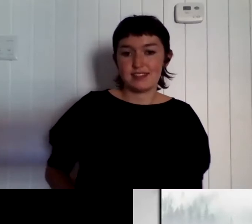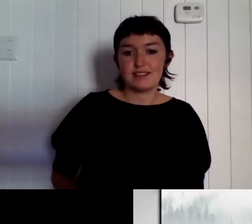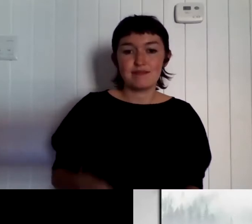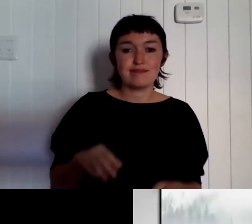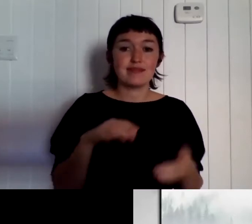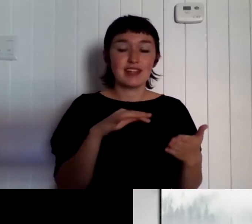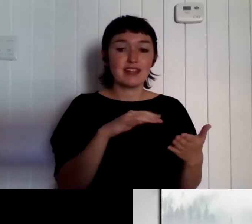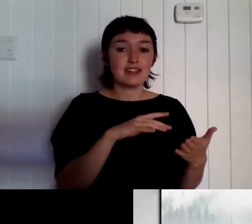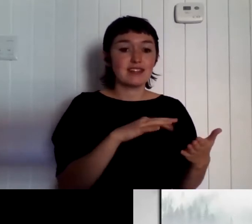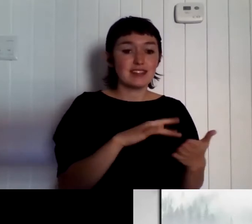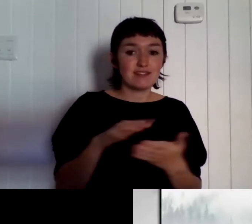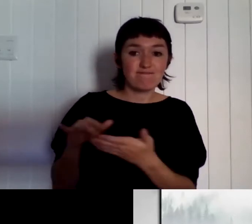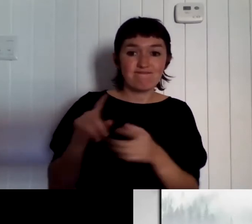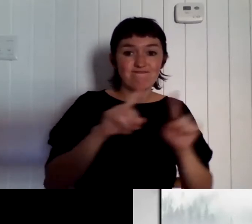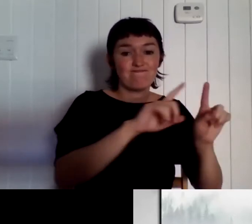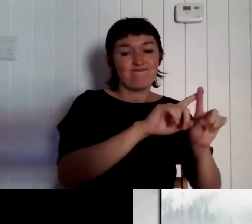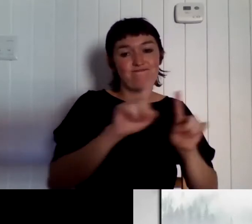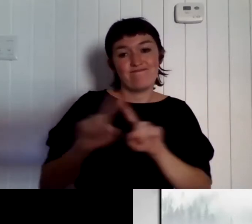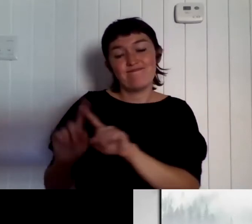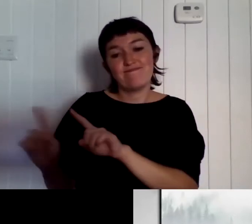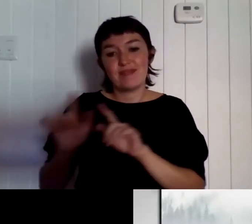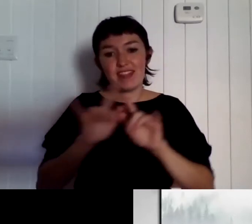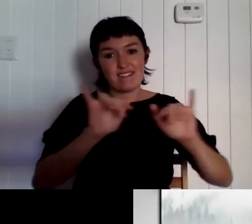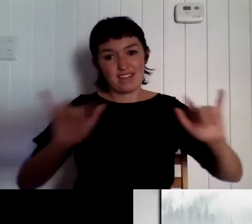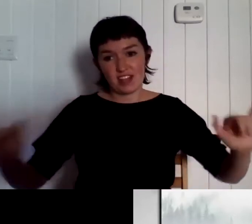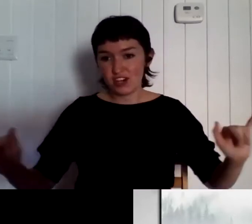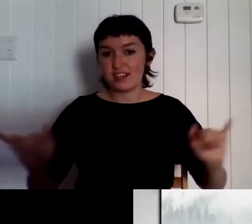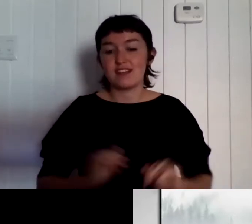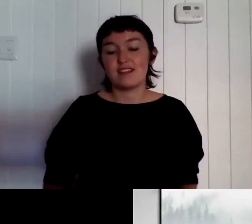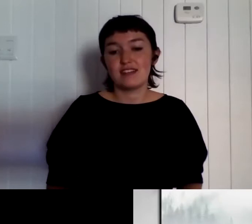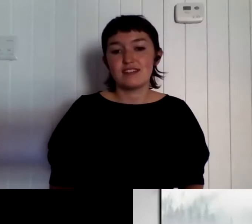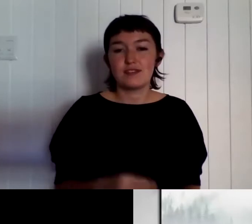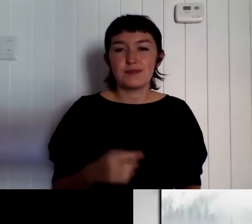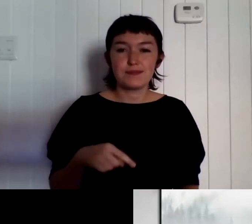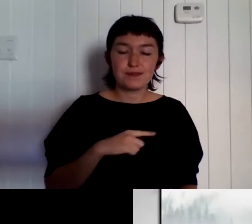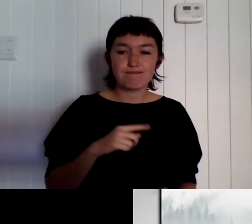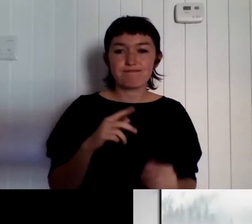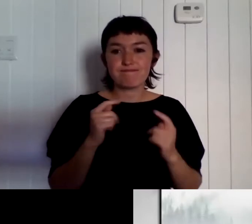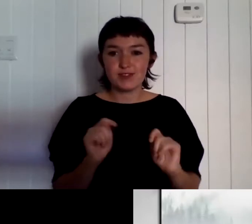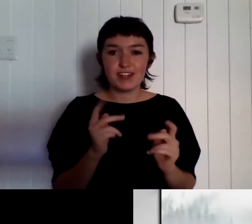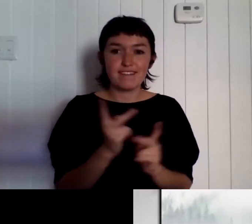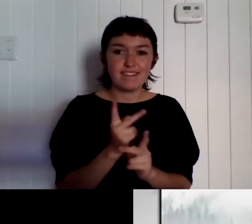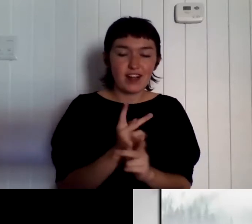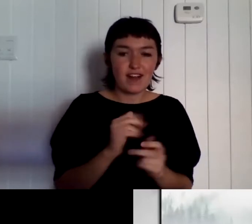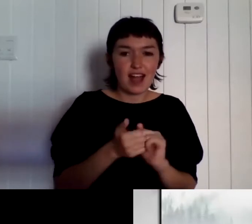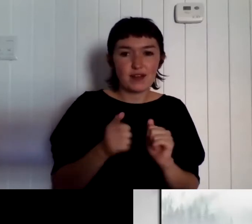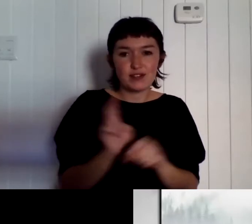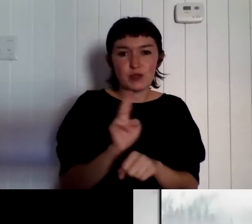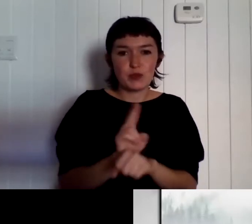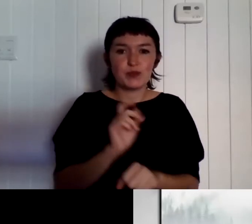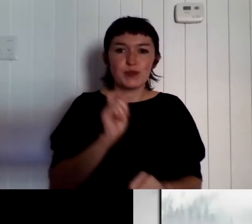study, and we're still grappling with how we can use these really cool tools